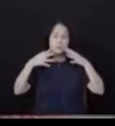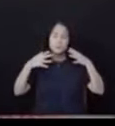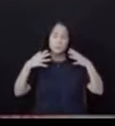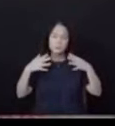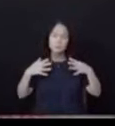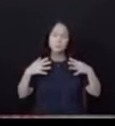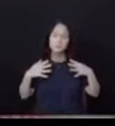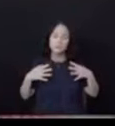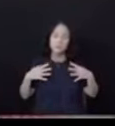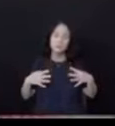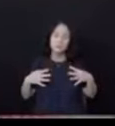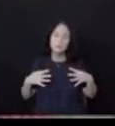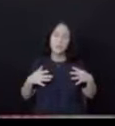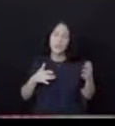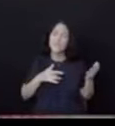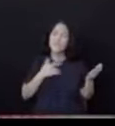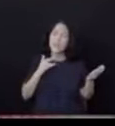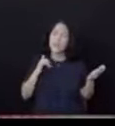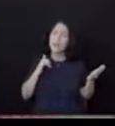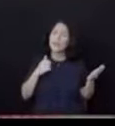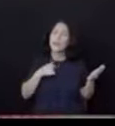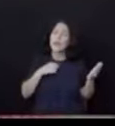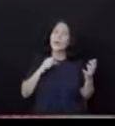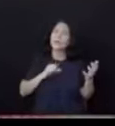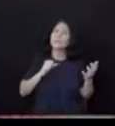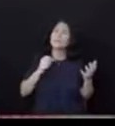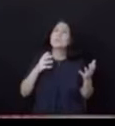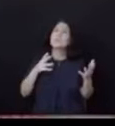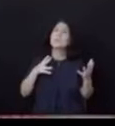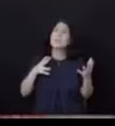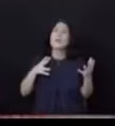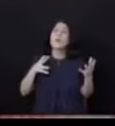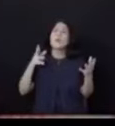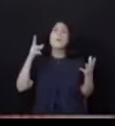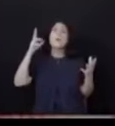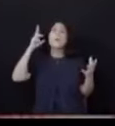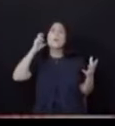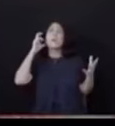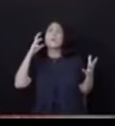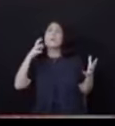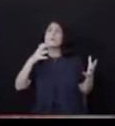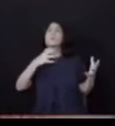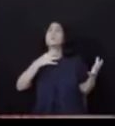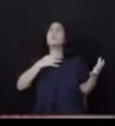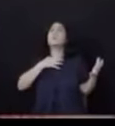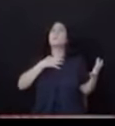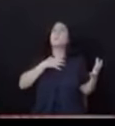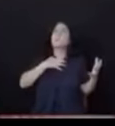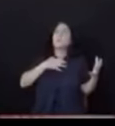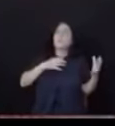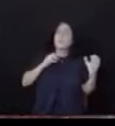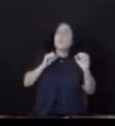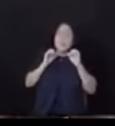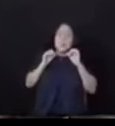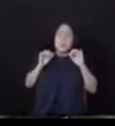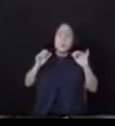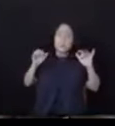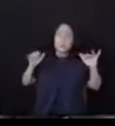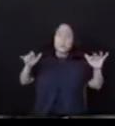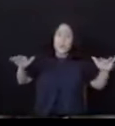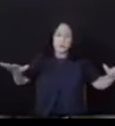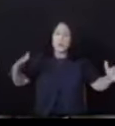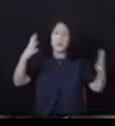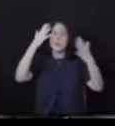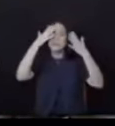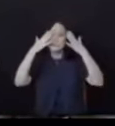and it felt like I could hear this groaning this rumbling it felt like it felt like I could hear the sadness of